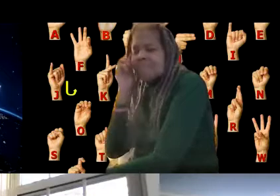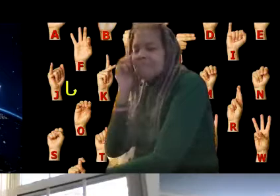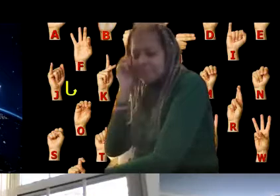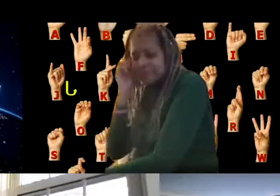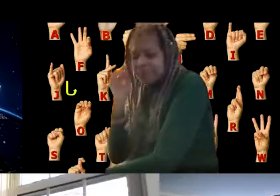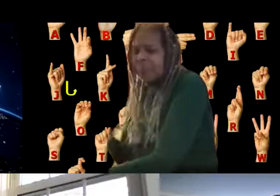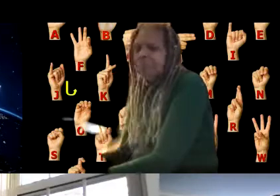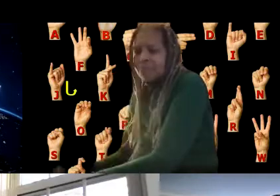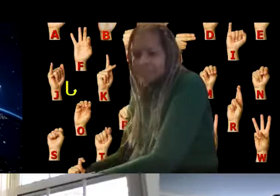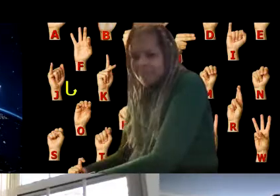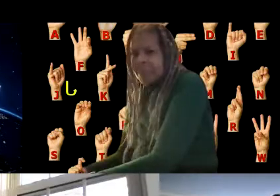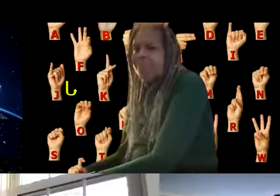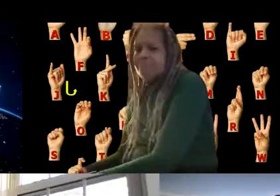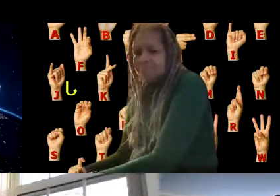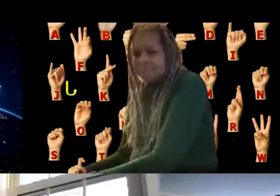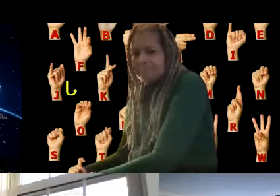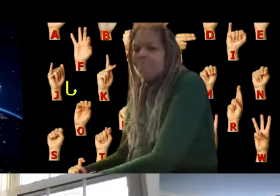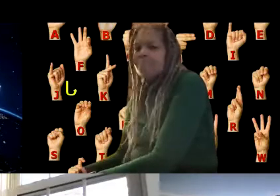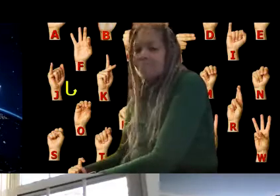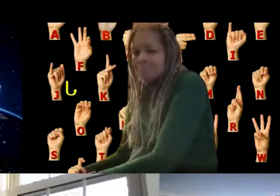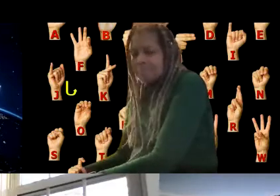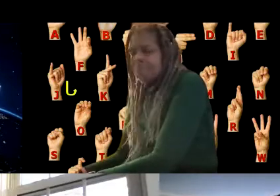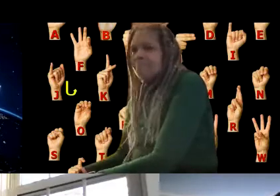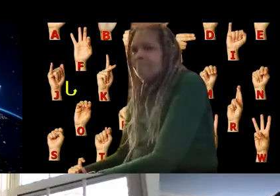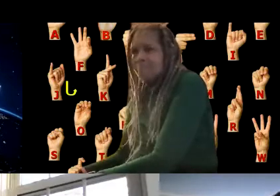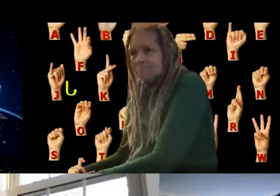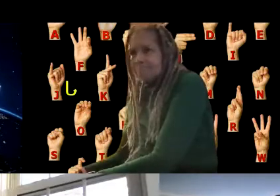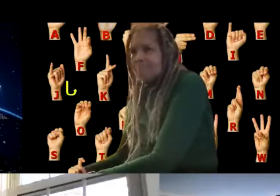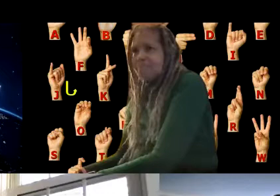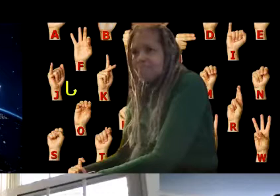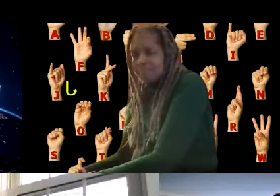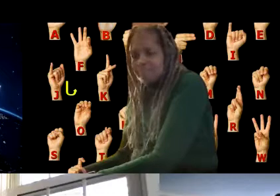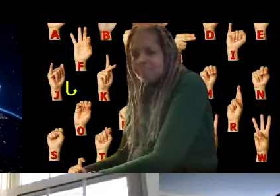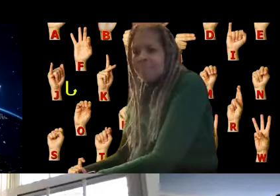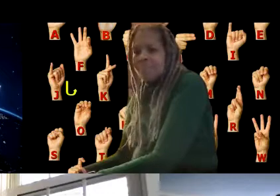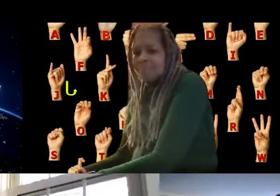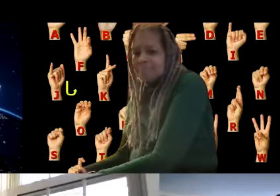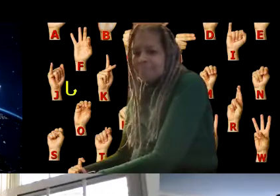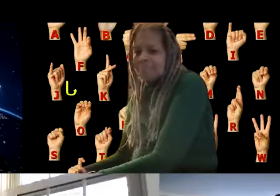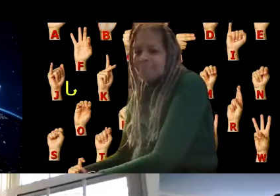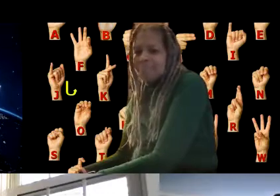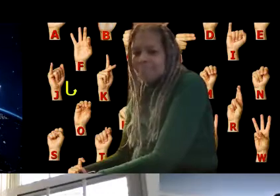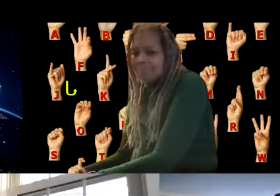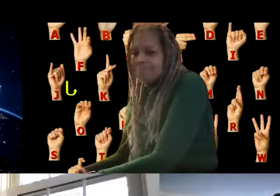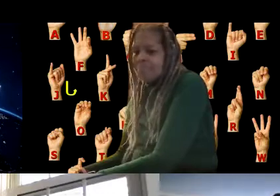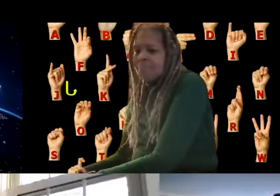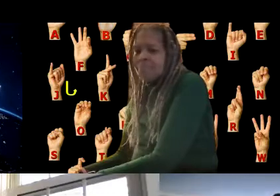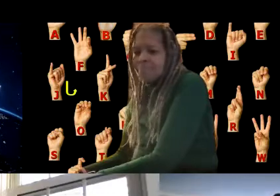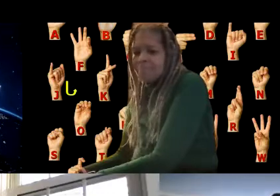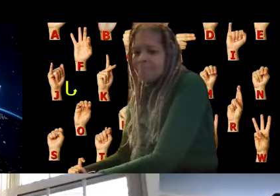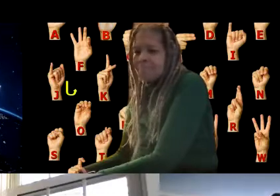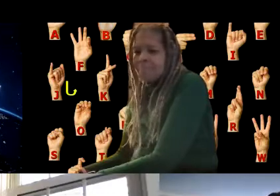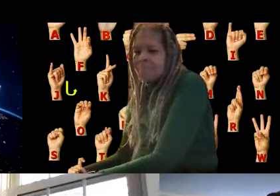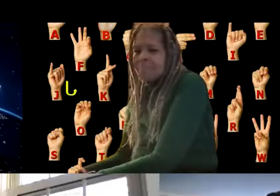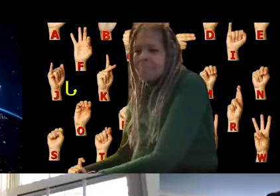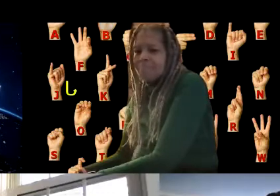day is the same way. And if that is your experience, then it can't